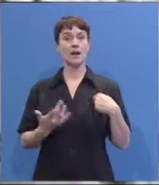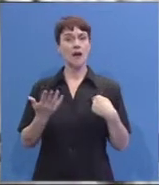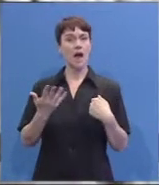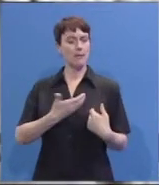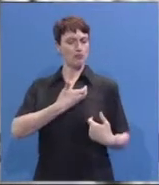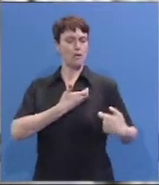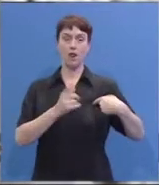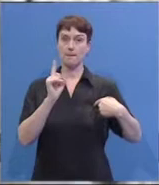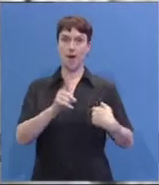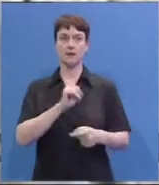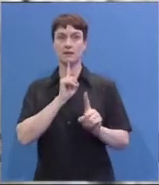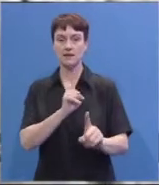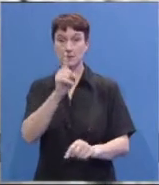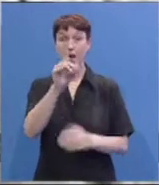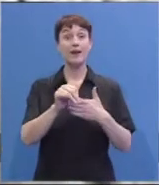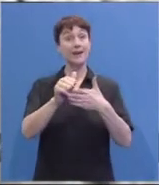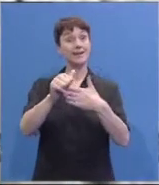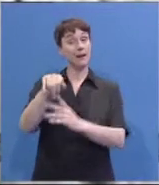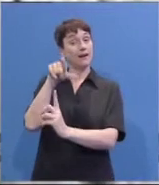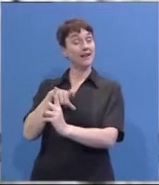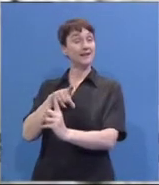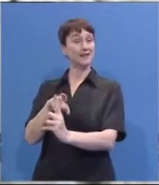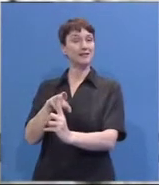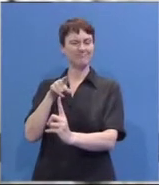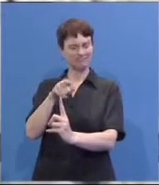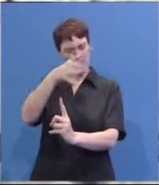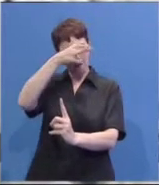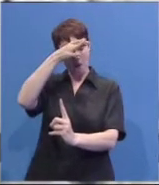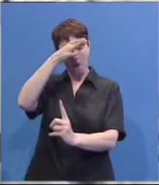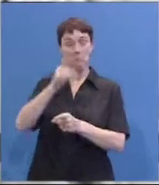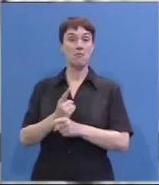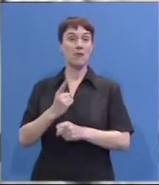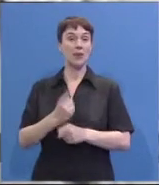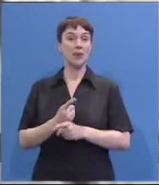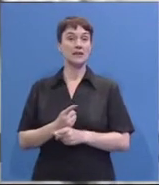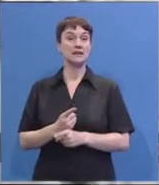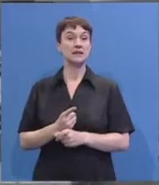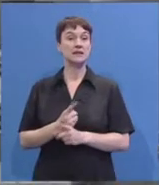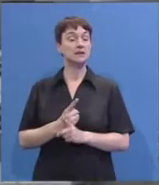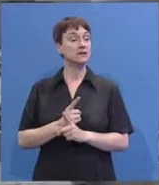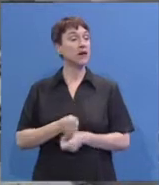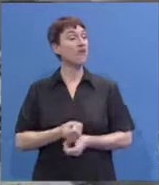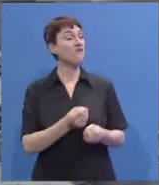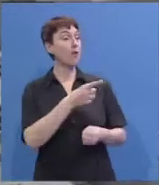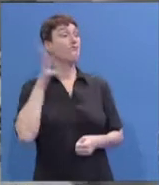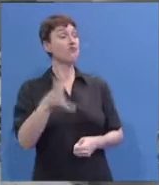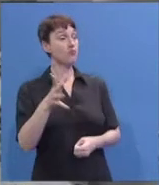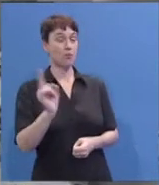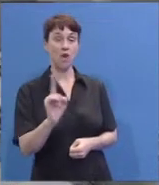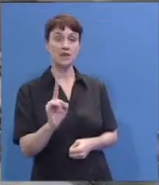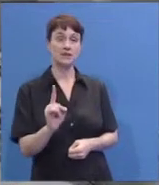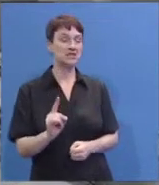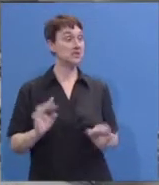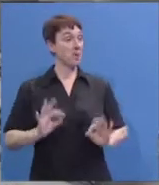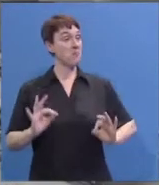emotional. But a leader is always that person who doesn't always go according to what people want. He doesn't go according to what is popular. He